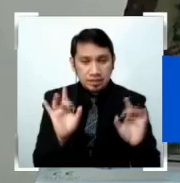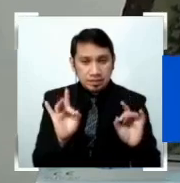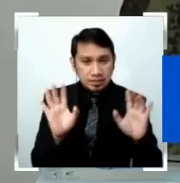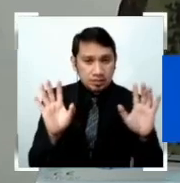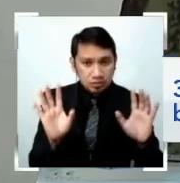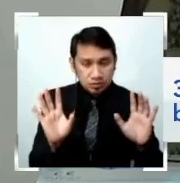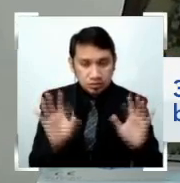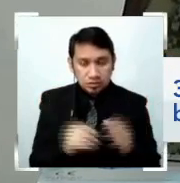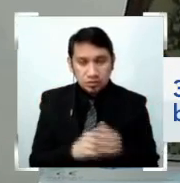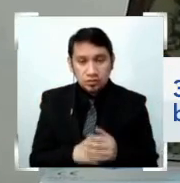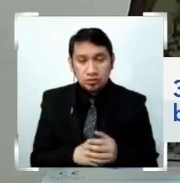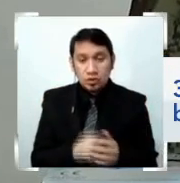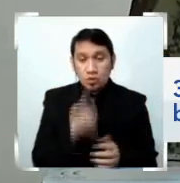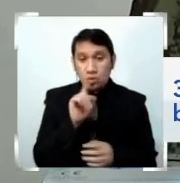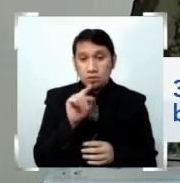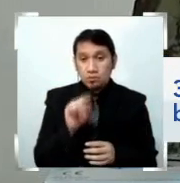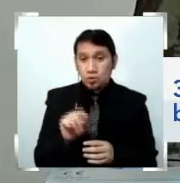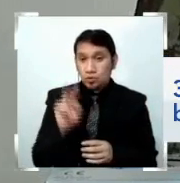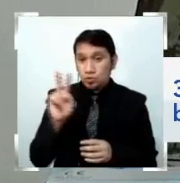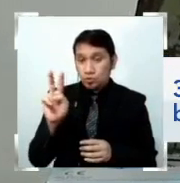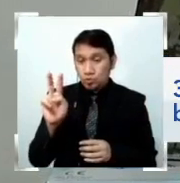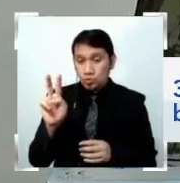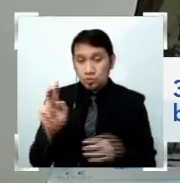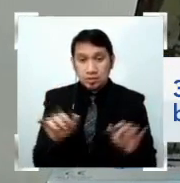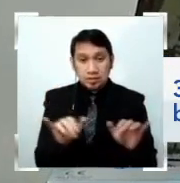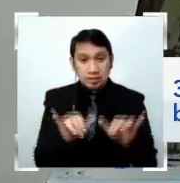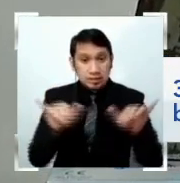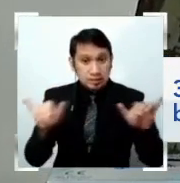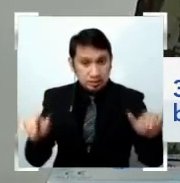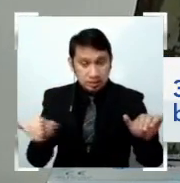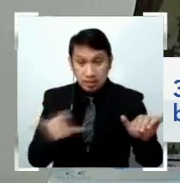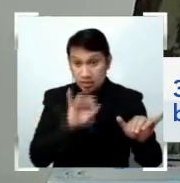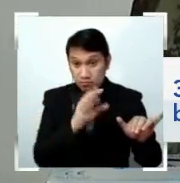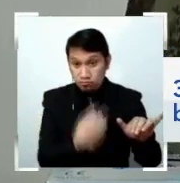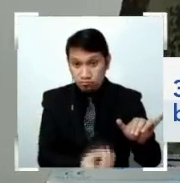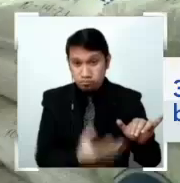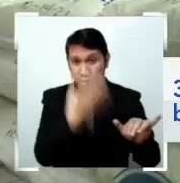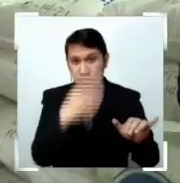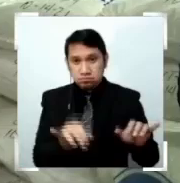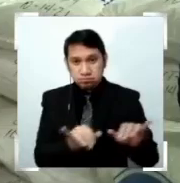1.2 kilometers when open detonated.